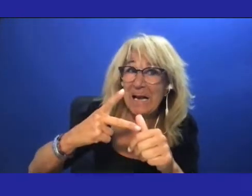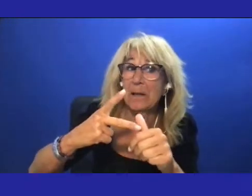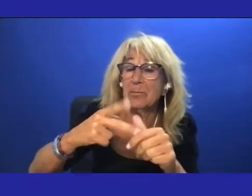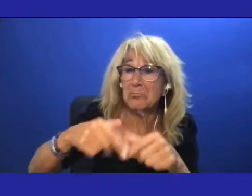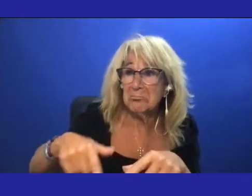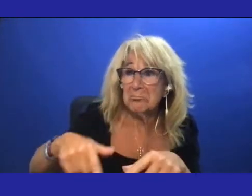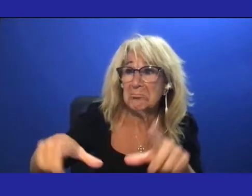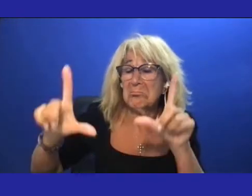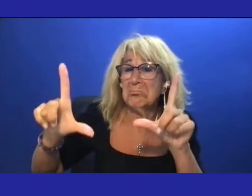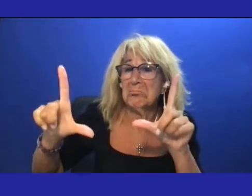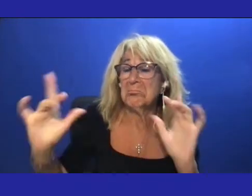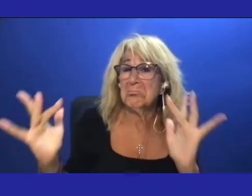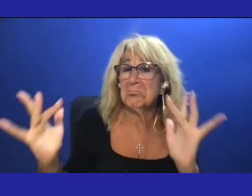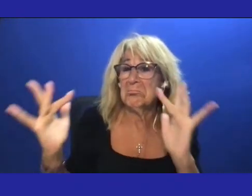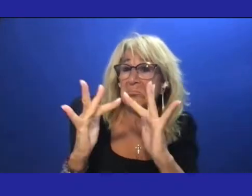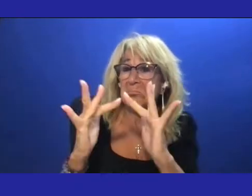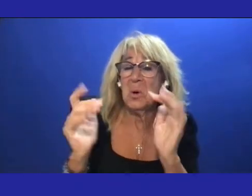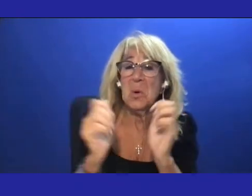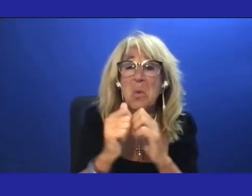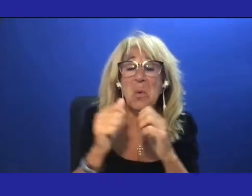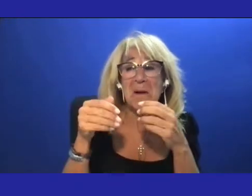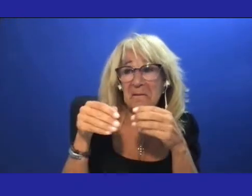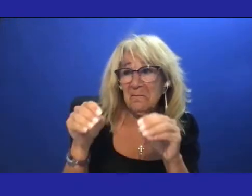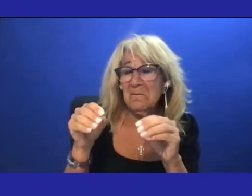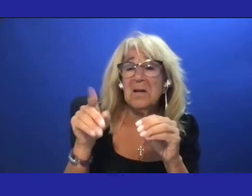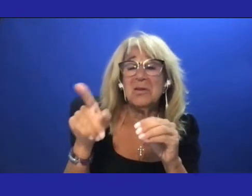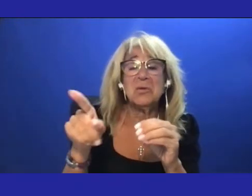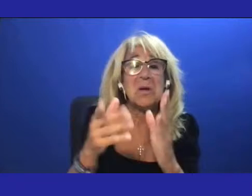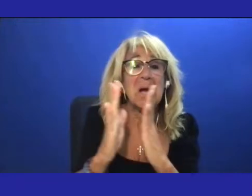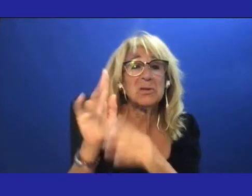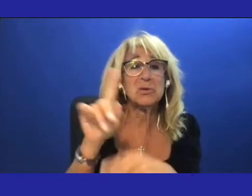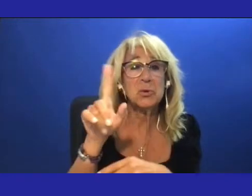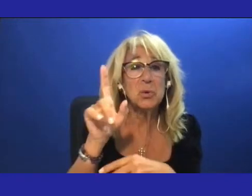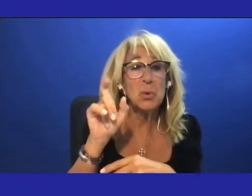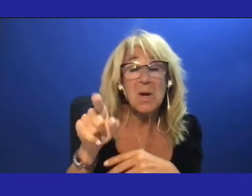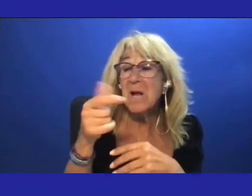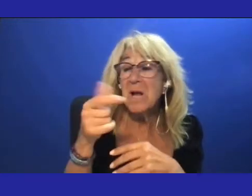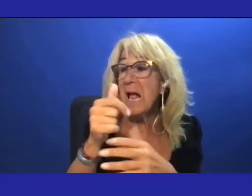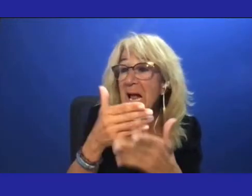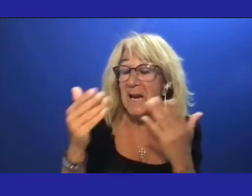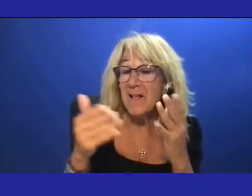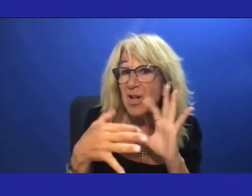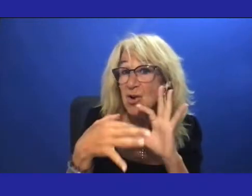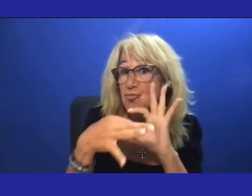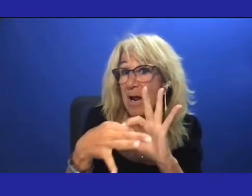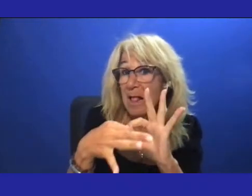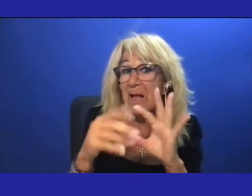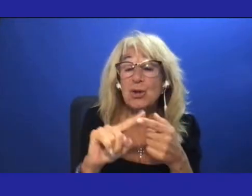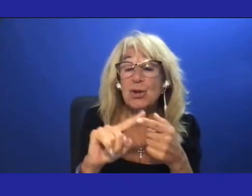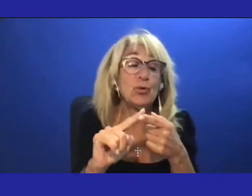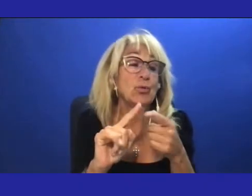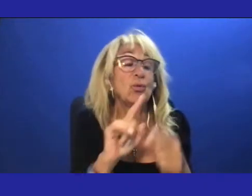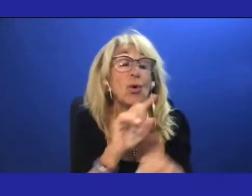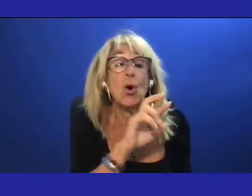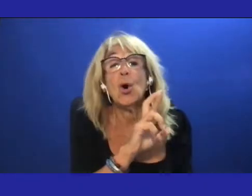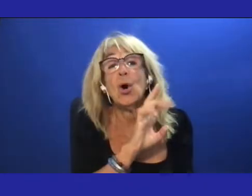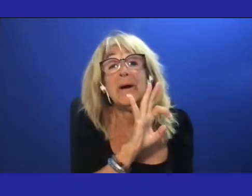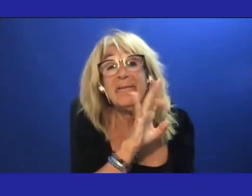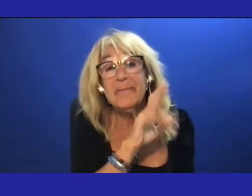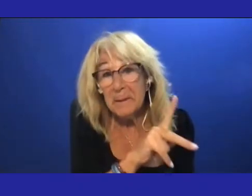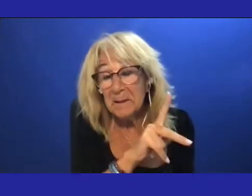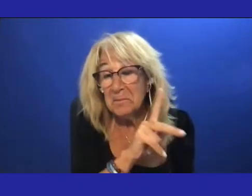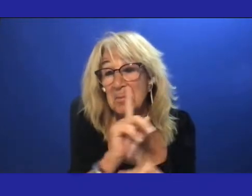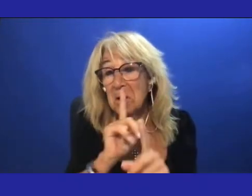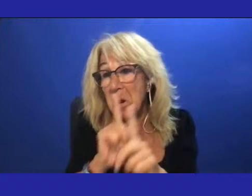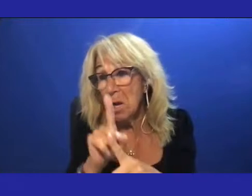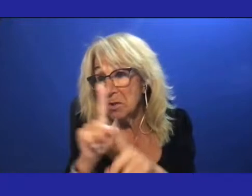connected with vendors to answer their questions if they had any around the substantive matter of this RFP process. Through